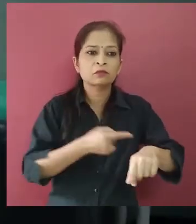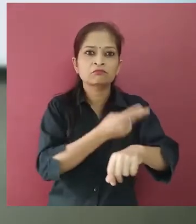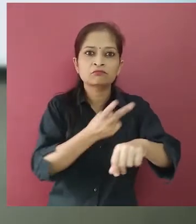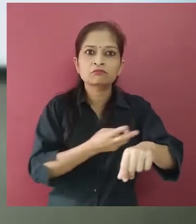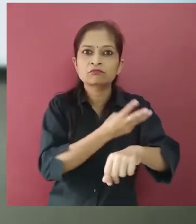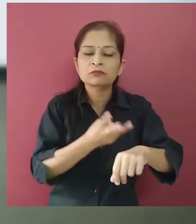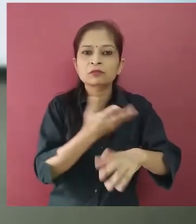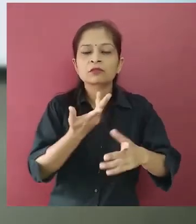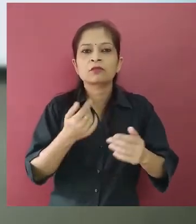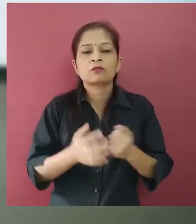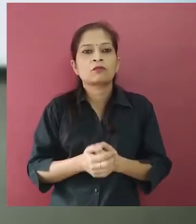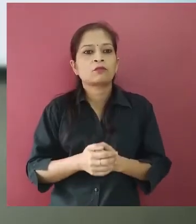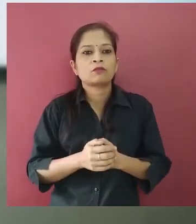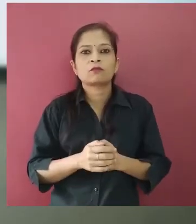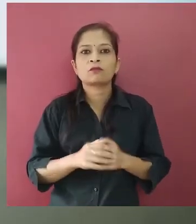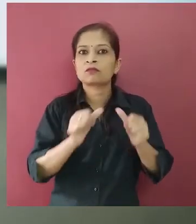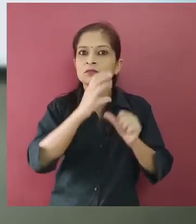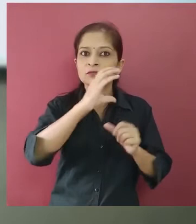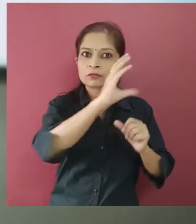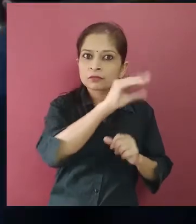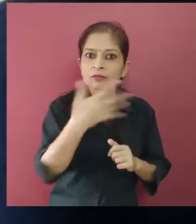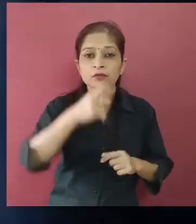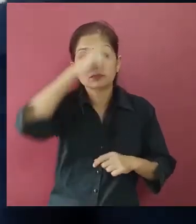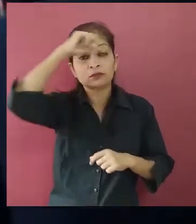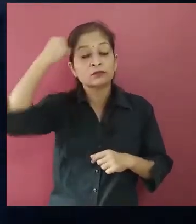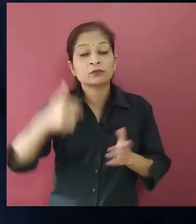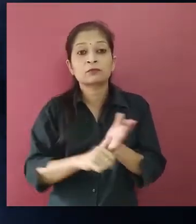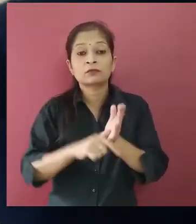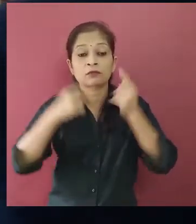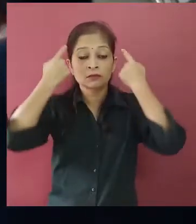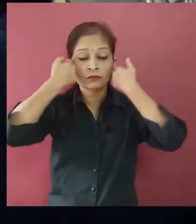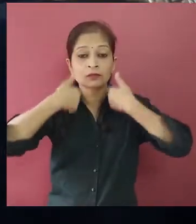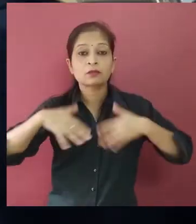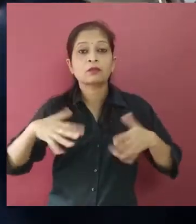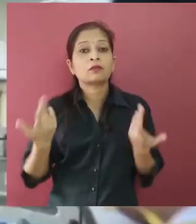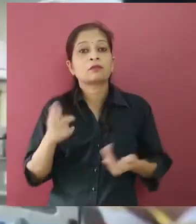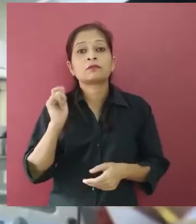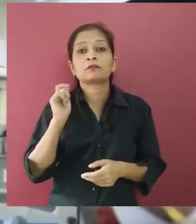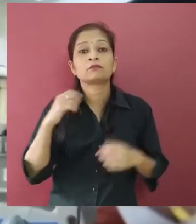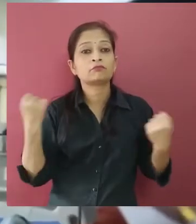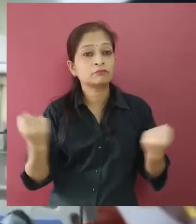operation theatres. We were drenching in sweat during those hot summer months.